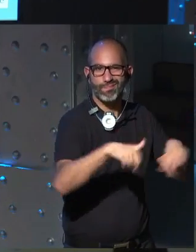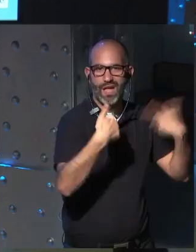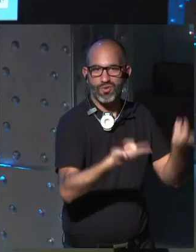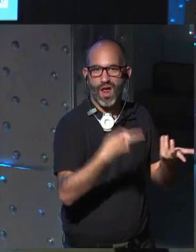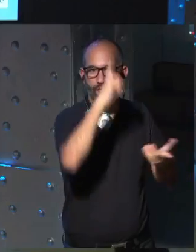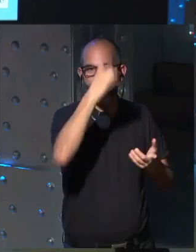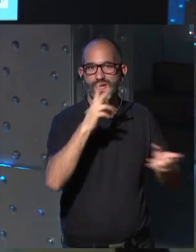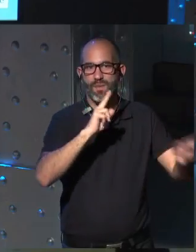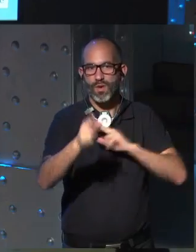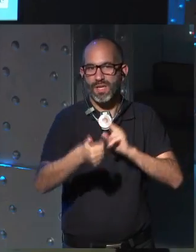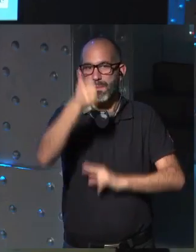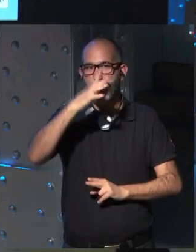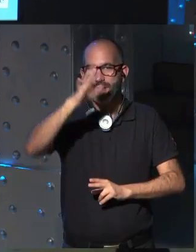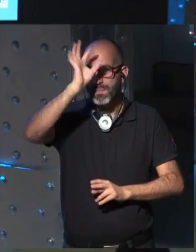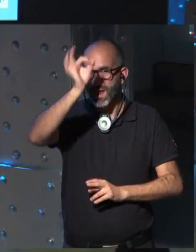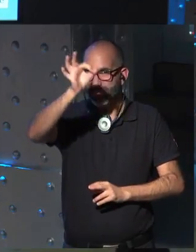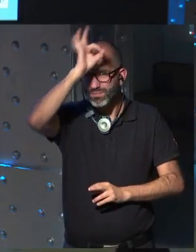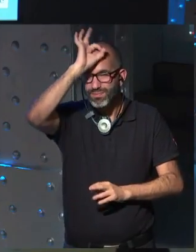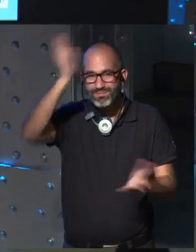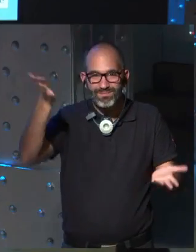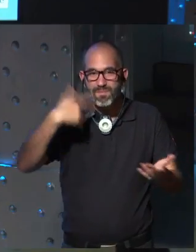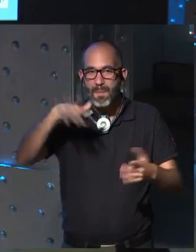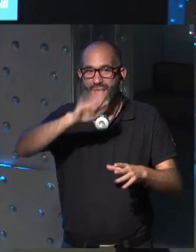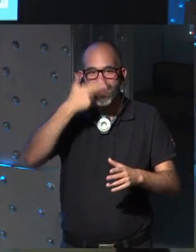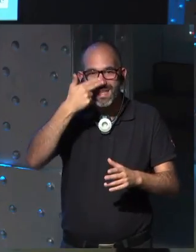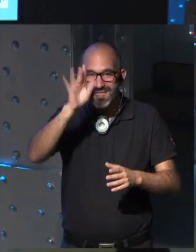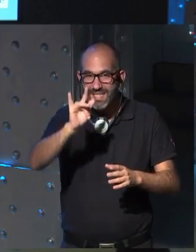it's been very, very interesting, very surprising.